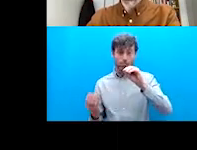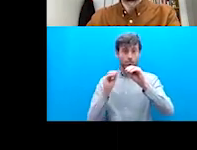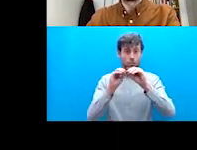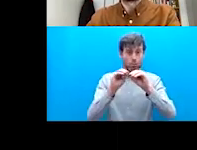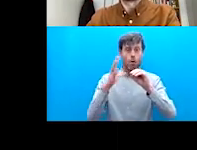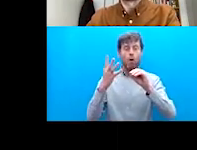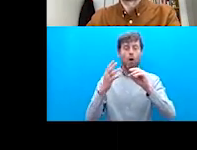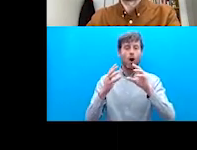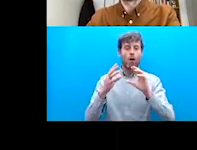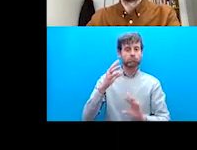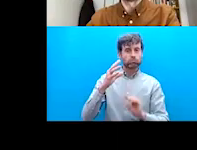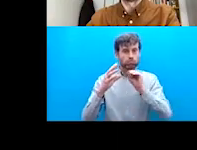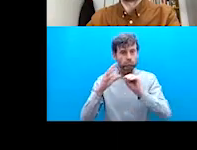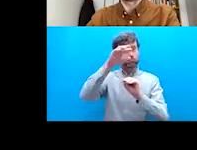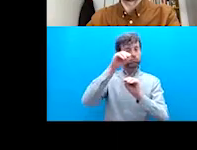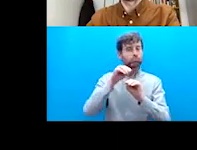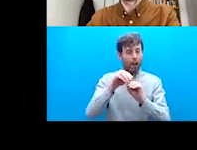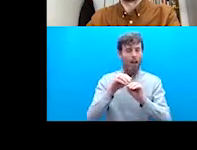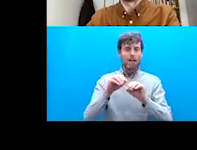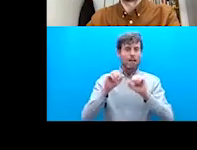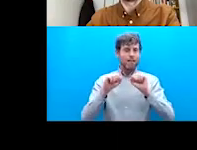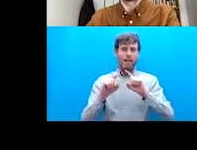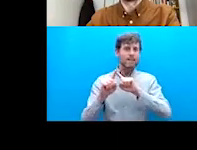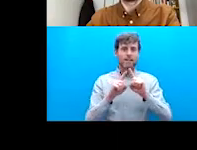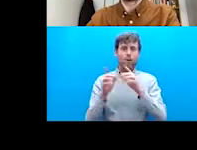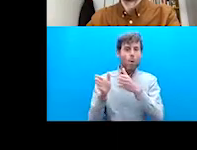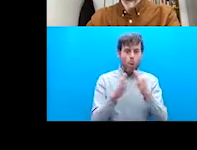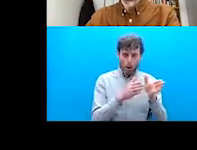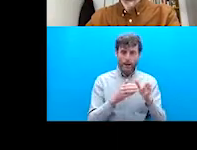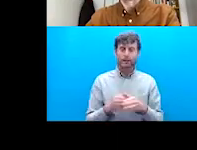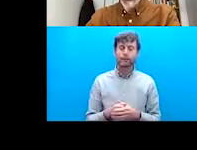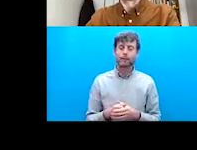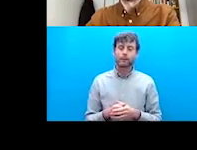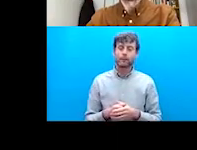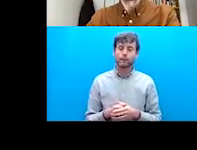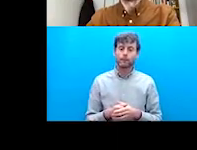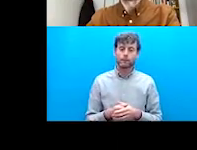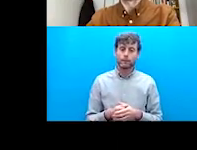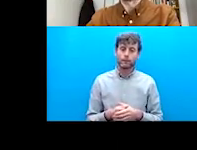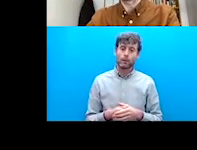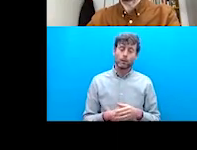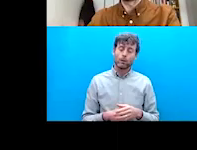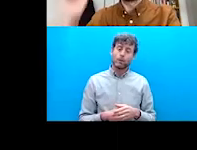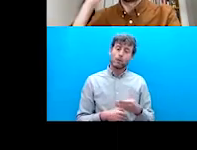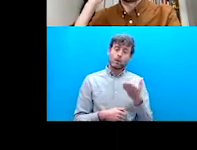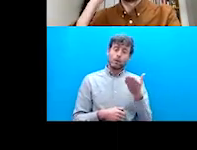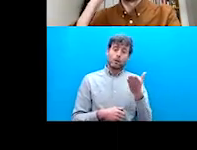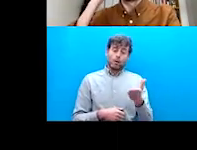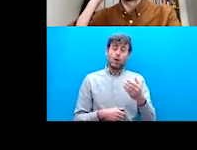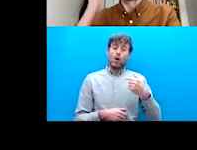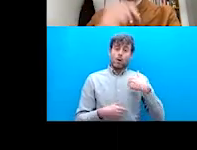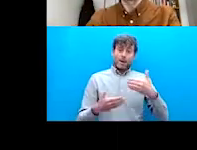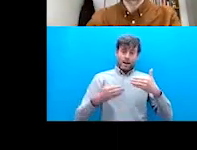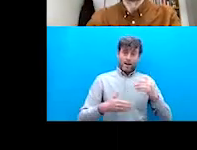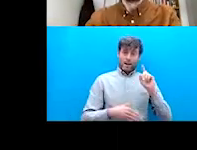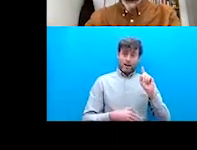So syntax-driven composition in the G stream, which is what we discussed so far, is just one of them. So we have started a new series